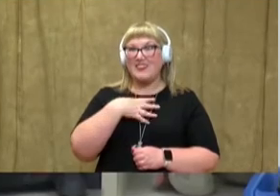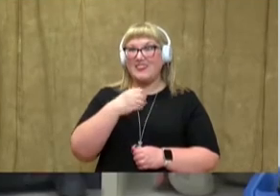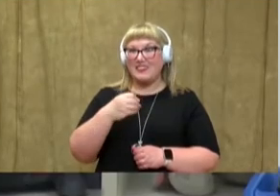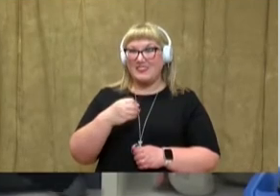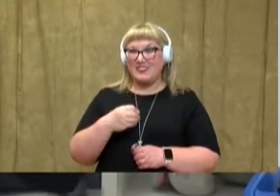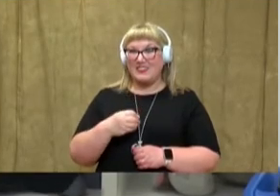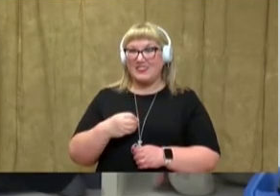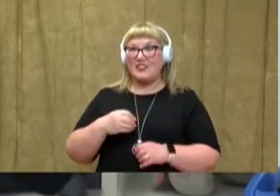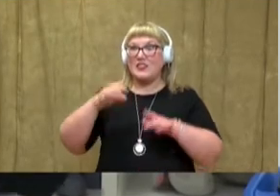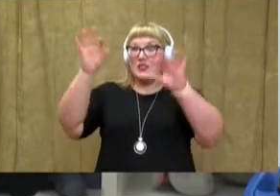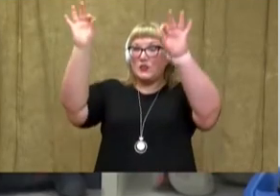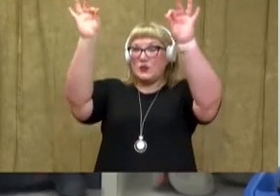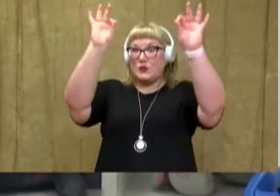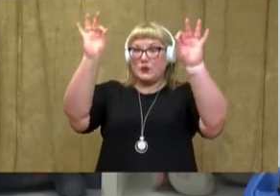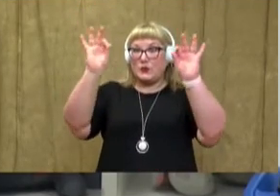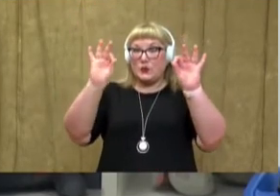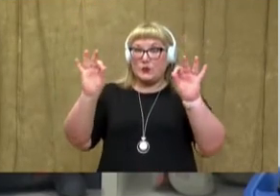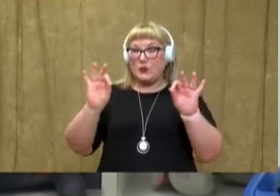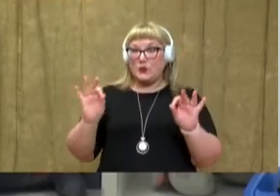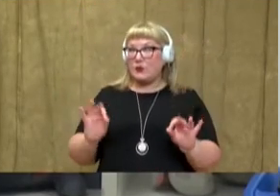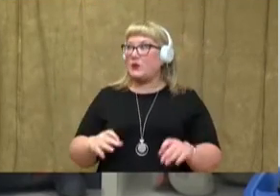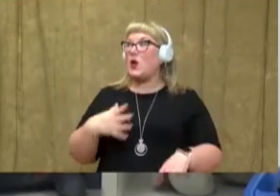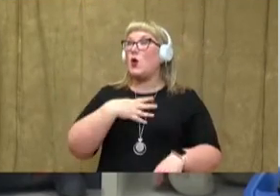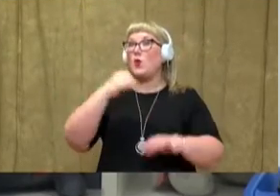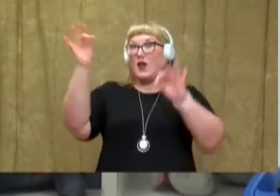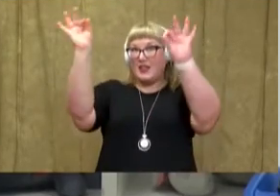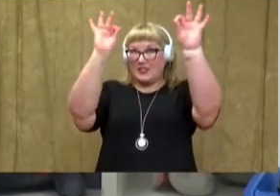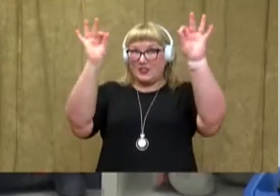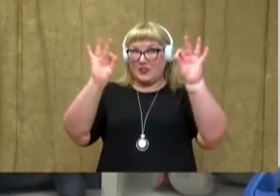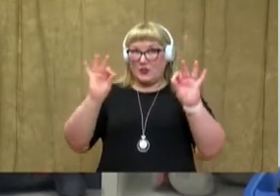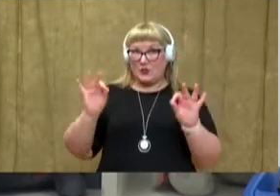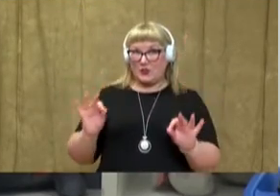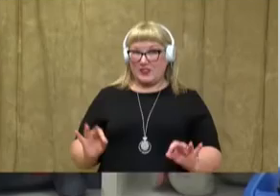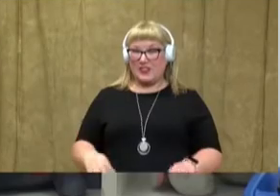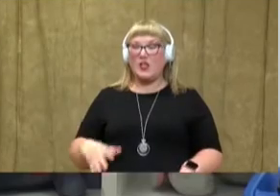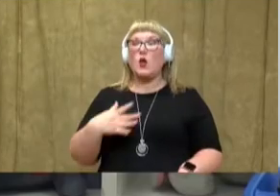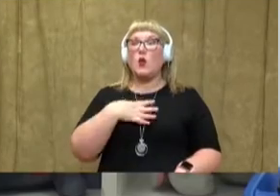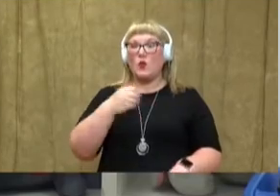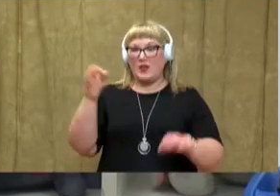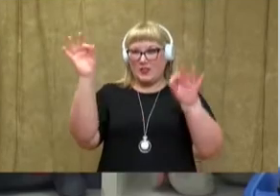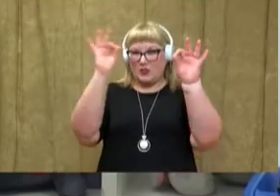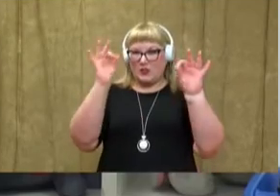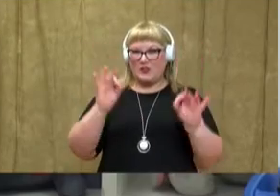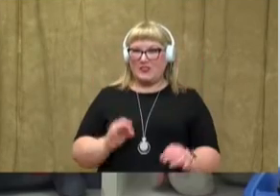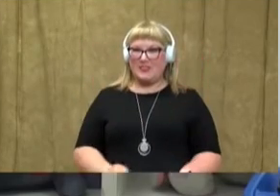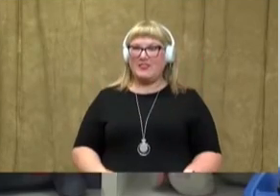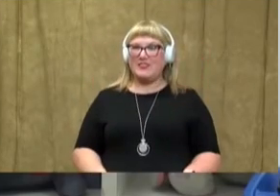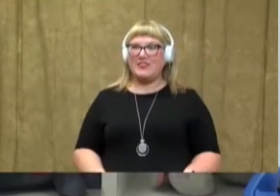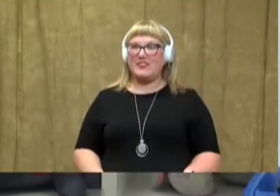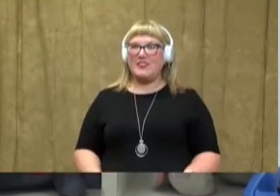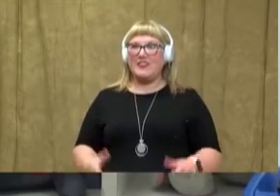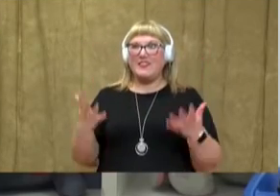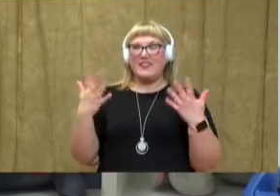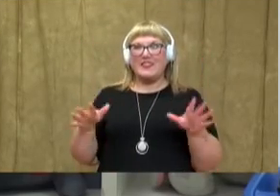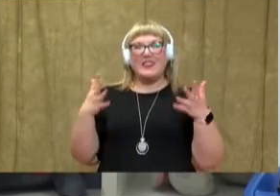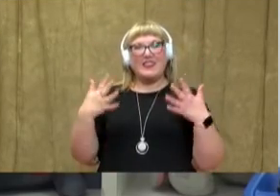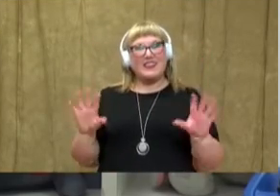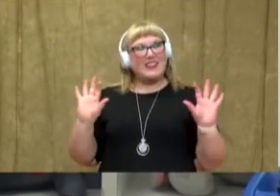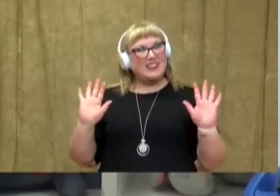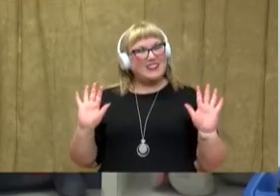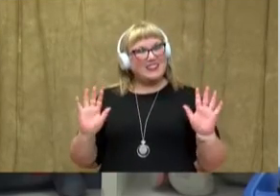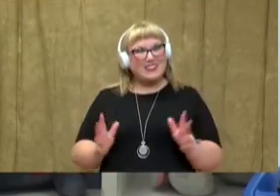la nieve. La nieve es blanca. El copo de nieve. Snowflake. Muy